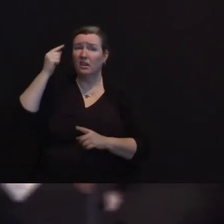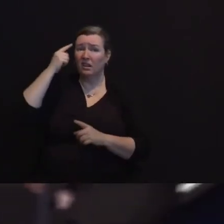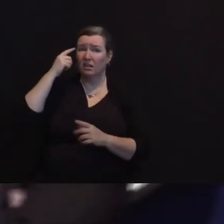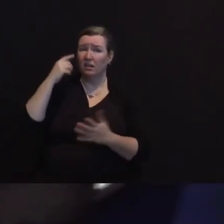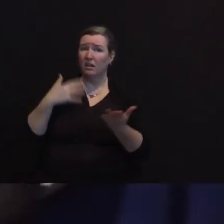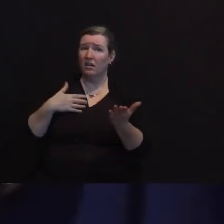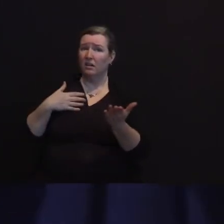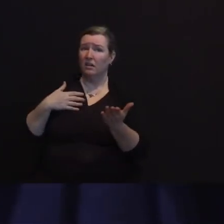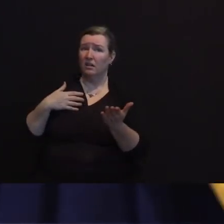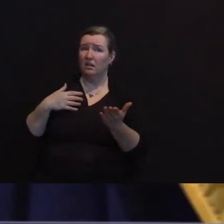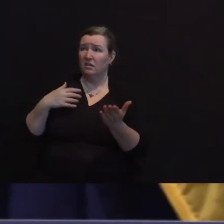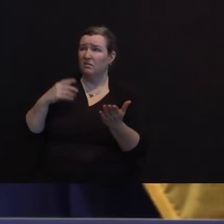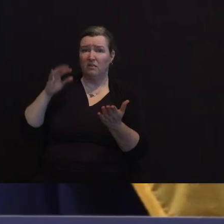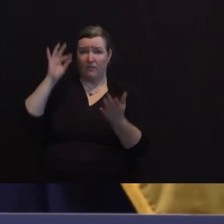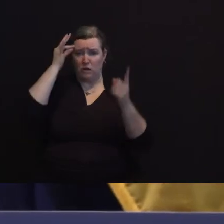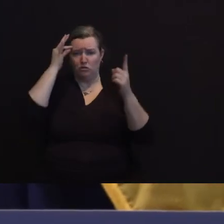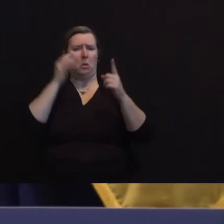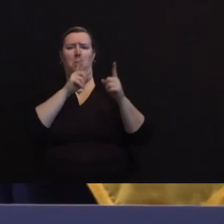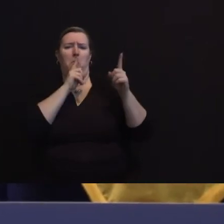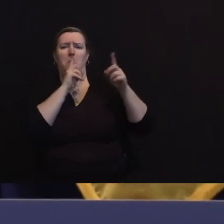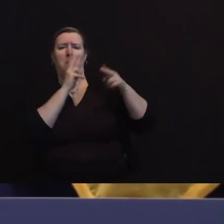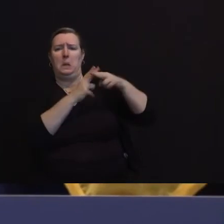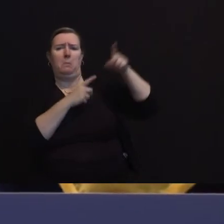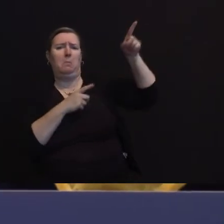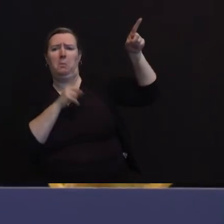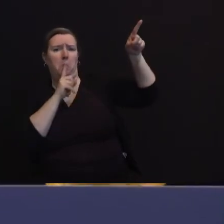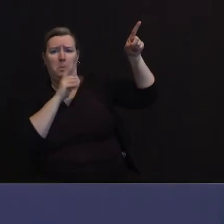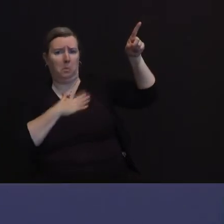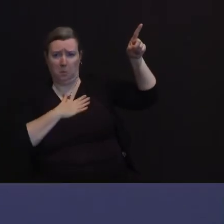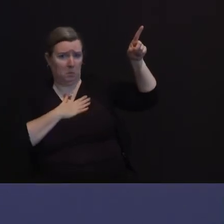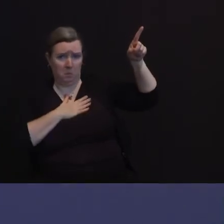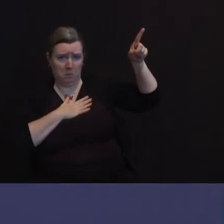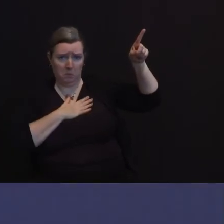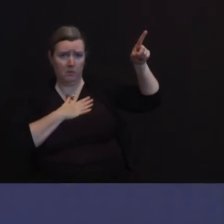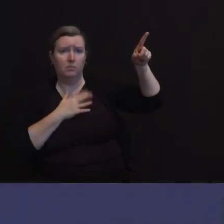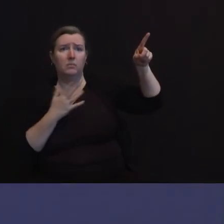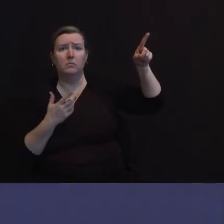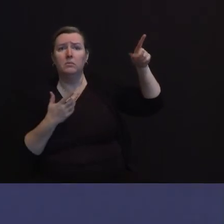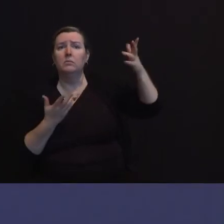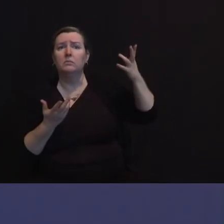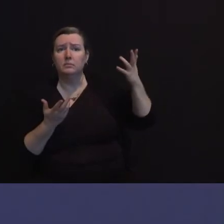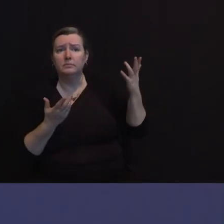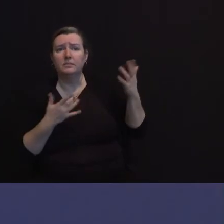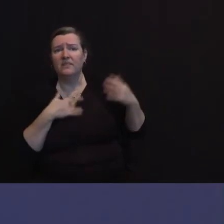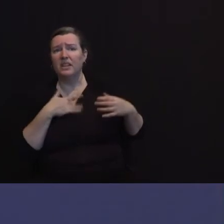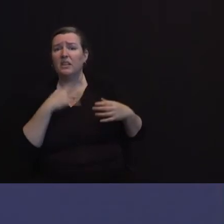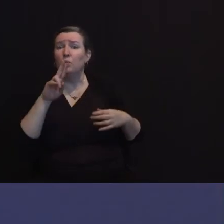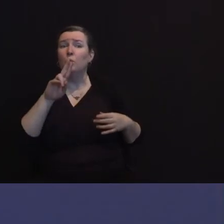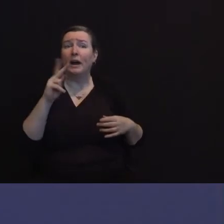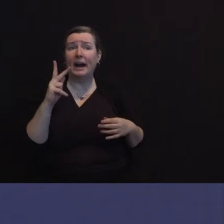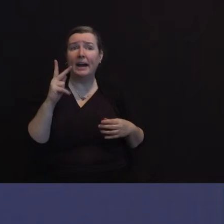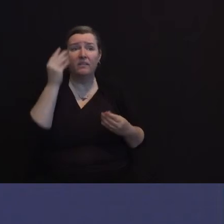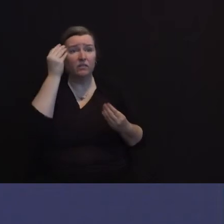this, said they thought, and I think this is a different way of saying what you just said, that the UK data was